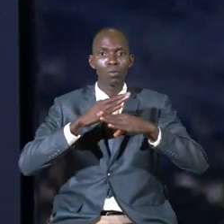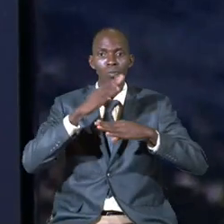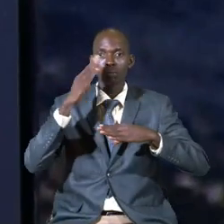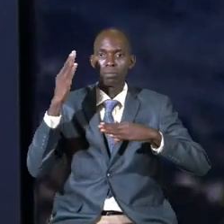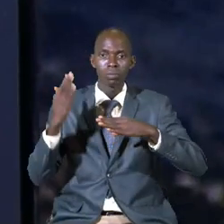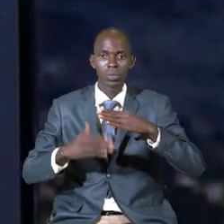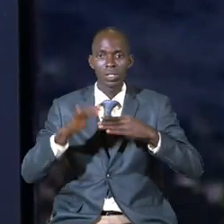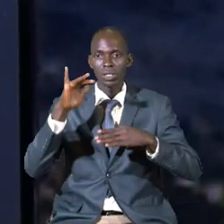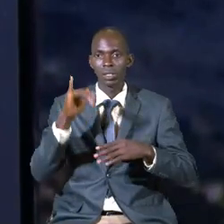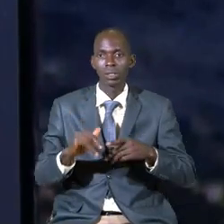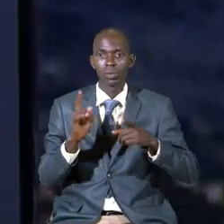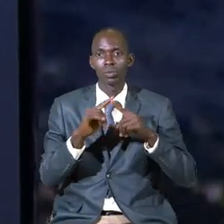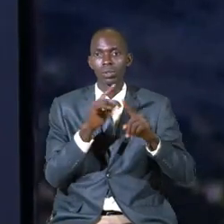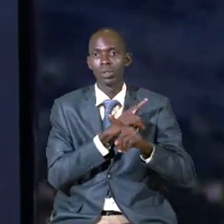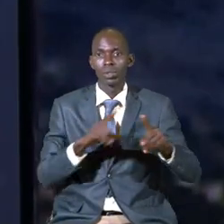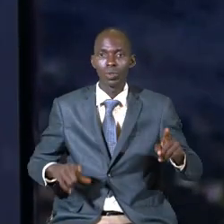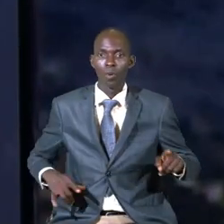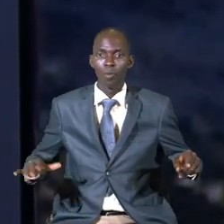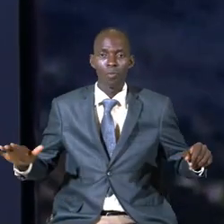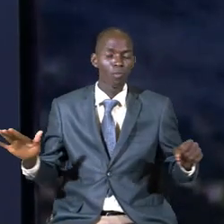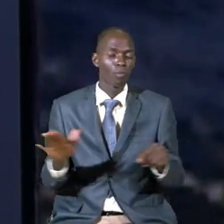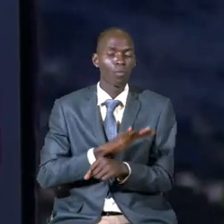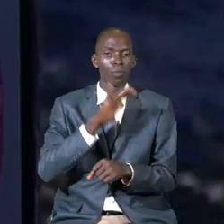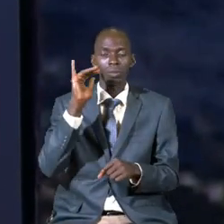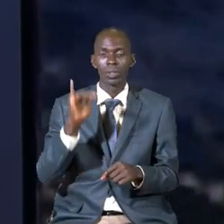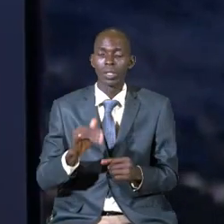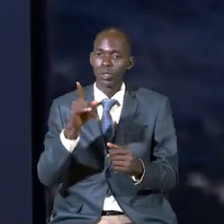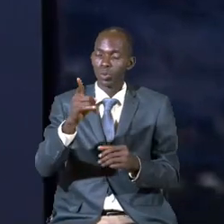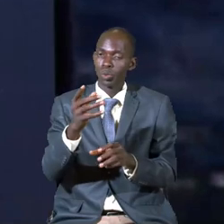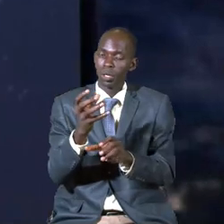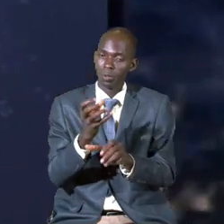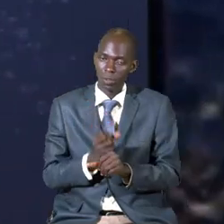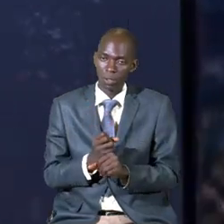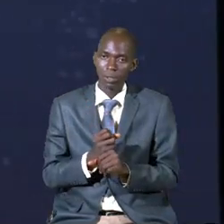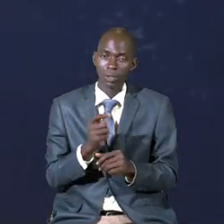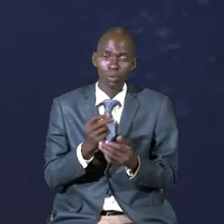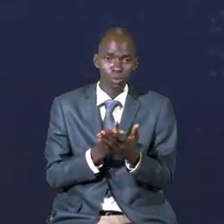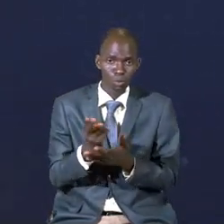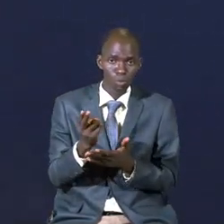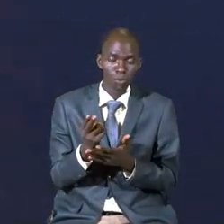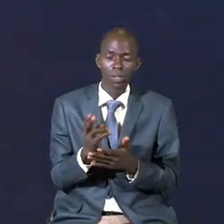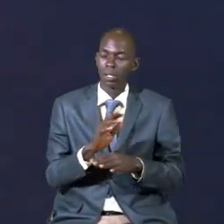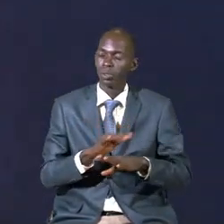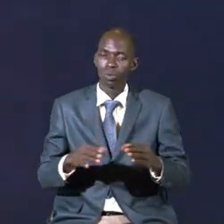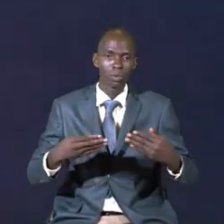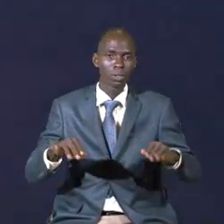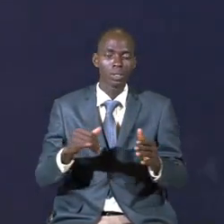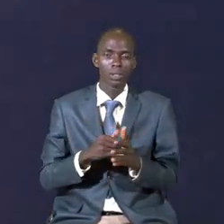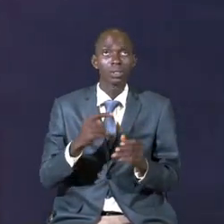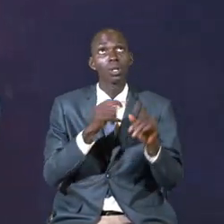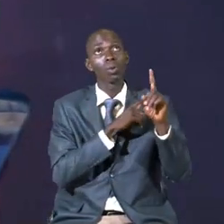truth and sell it now rise up the lord is waiting for you